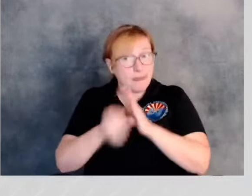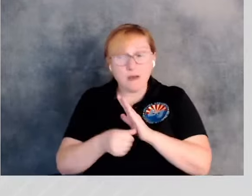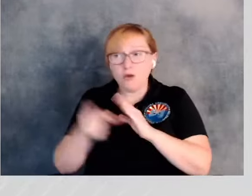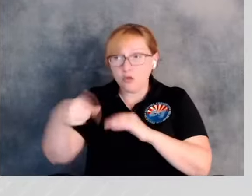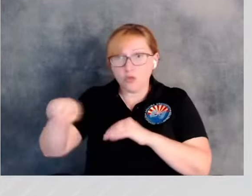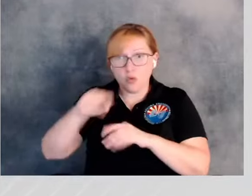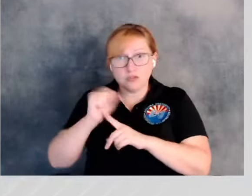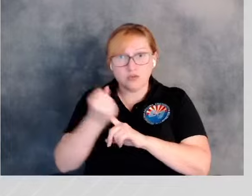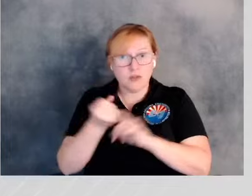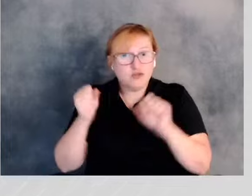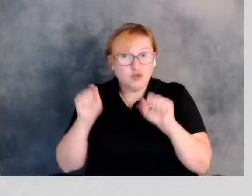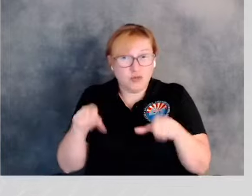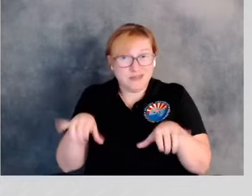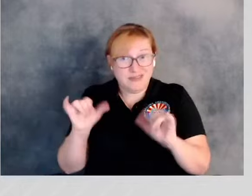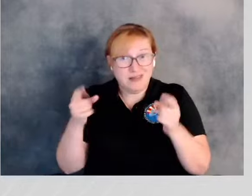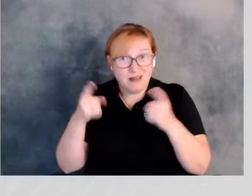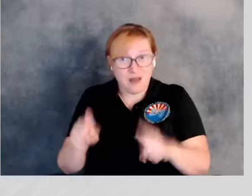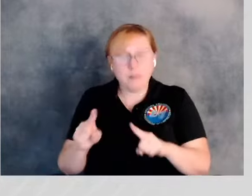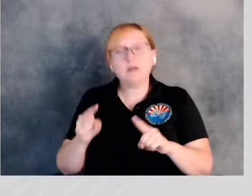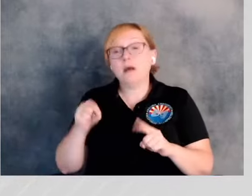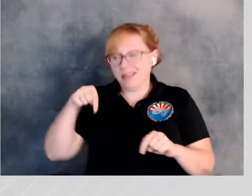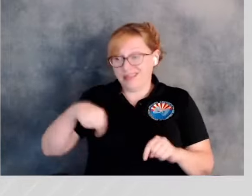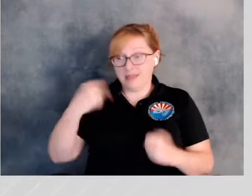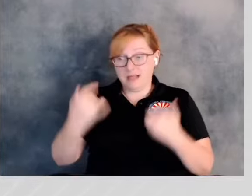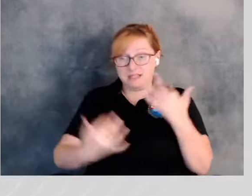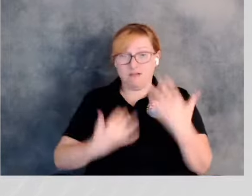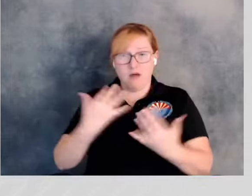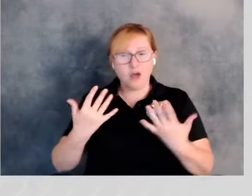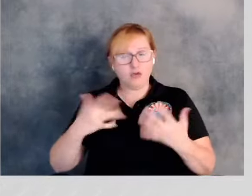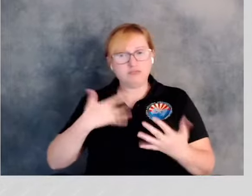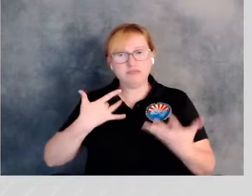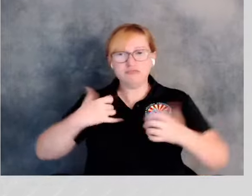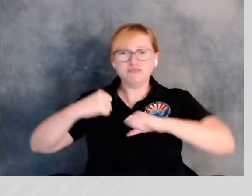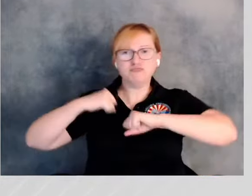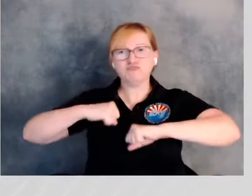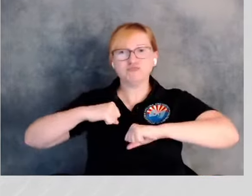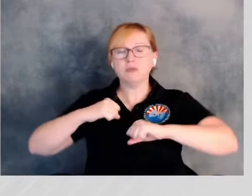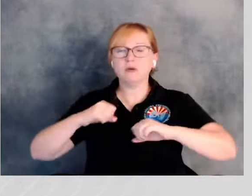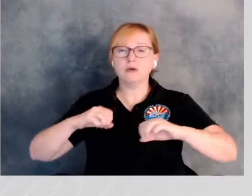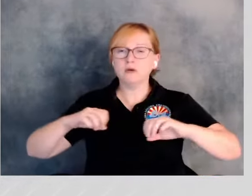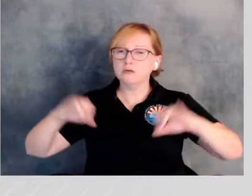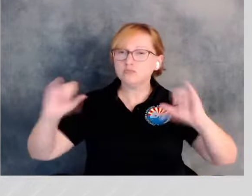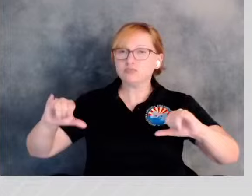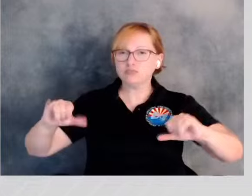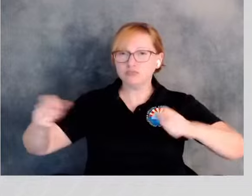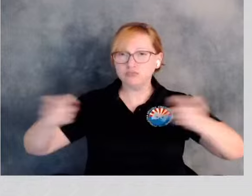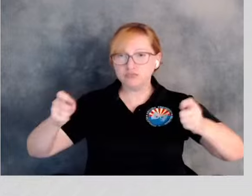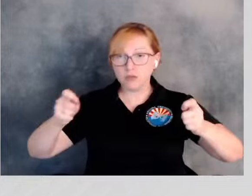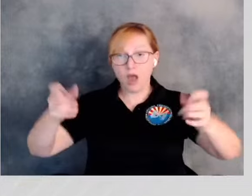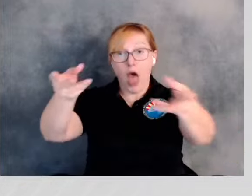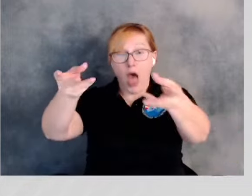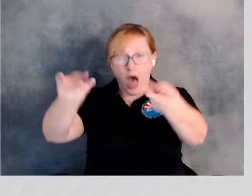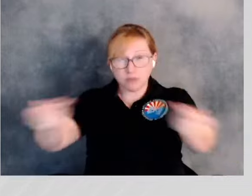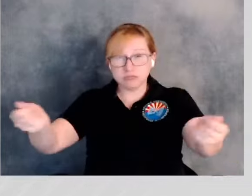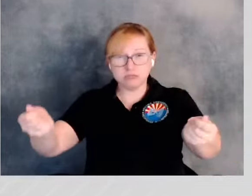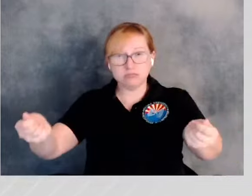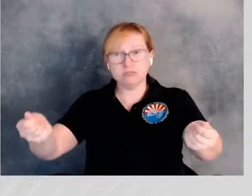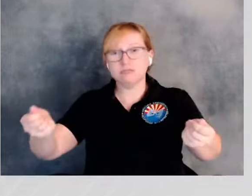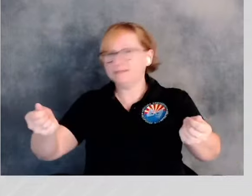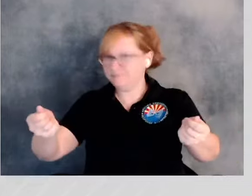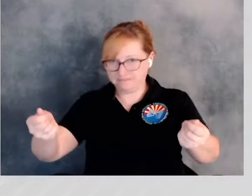good spot in regards to being secure. It's not out, it's not controlled, but it's in a really good spot that we feel